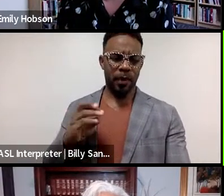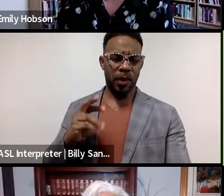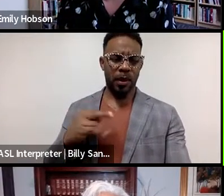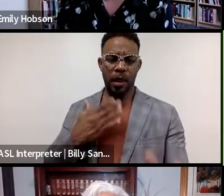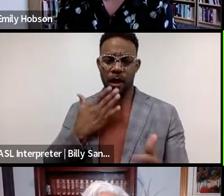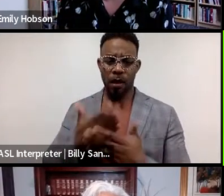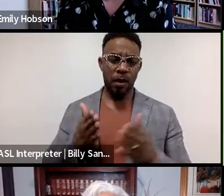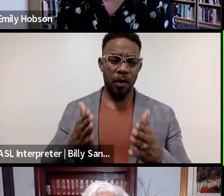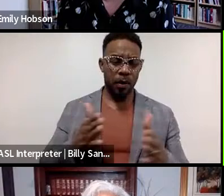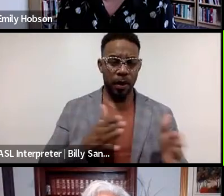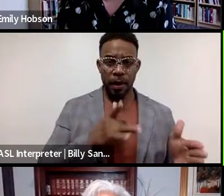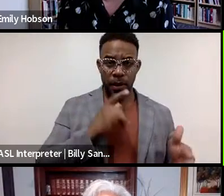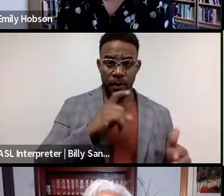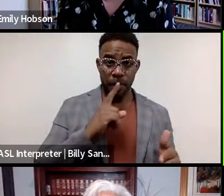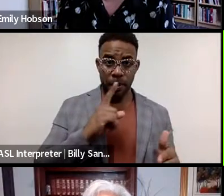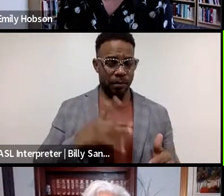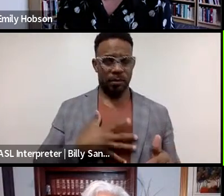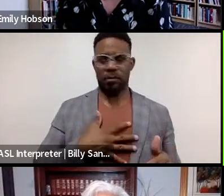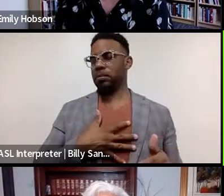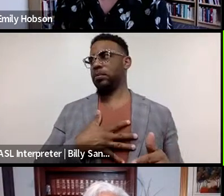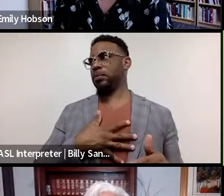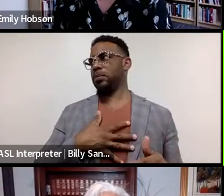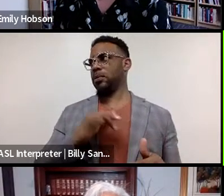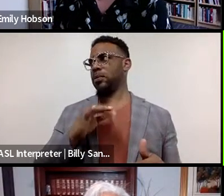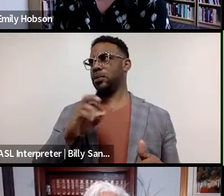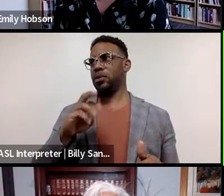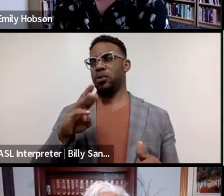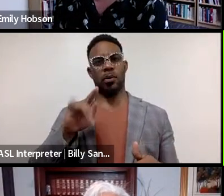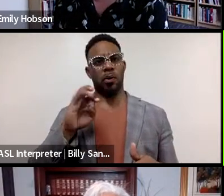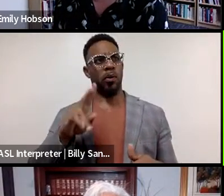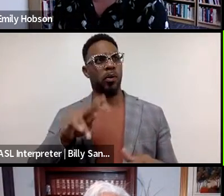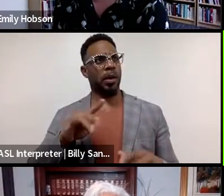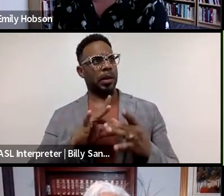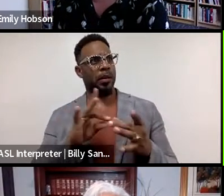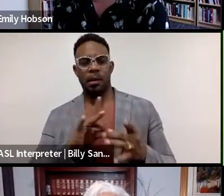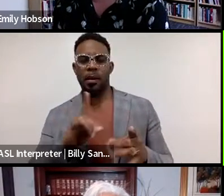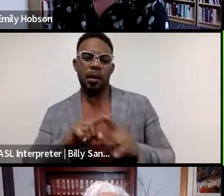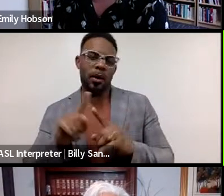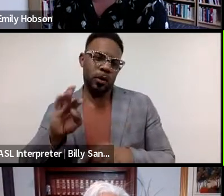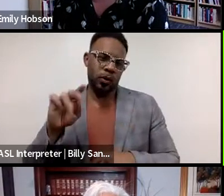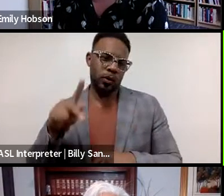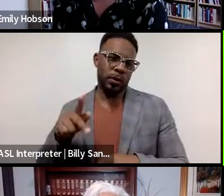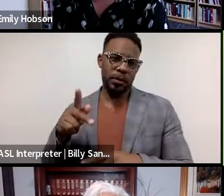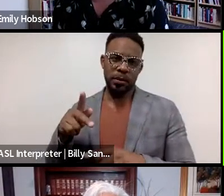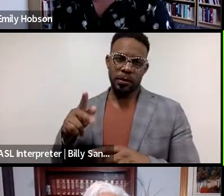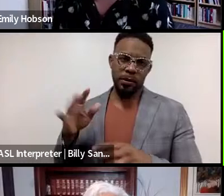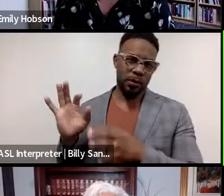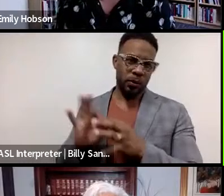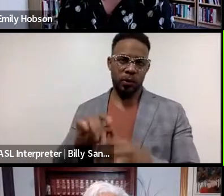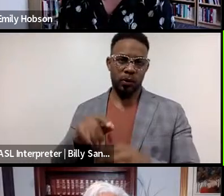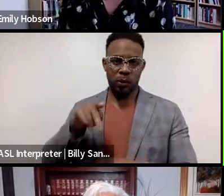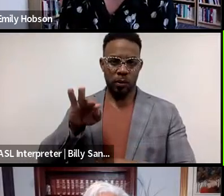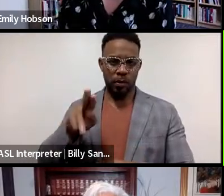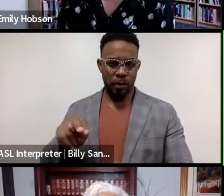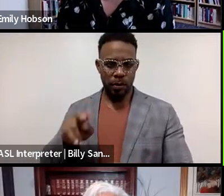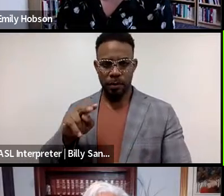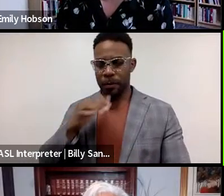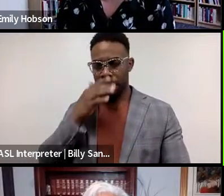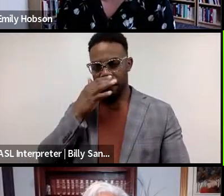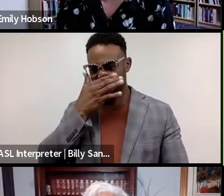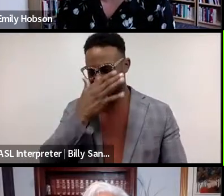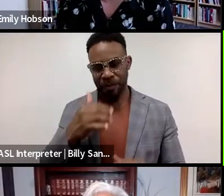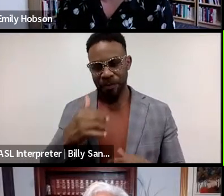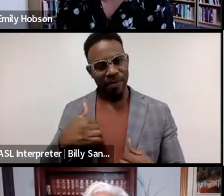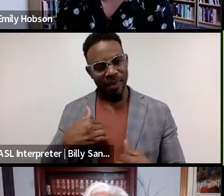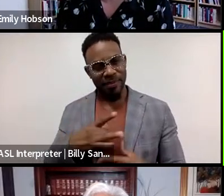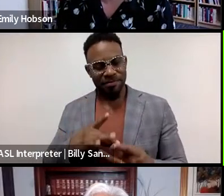good manners and he would have been appalled by Trump's racist barks and as well as Trump's propitiation to Putin. But I